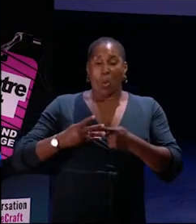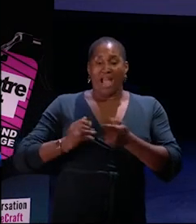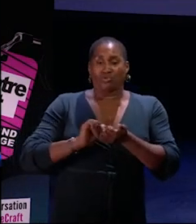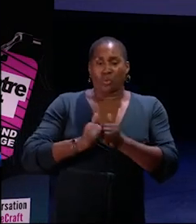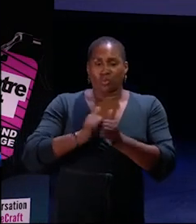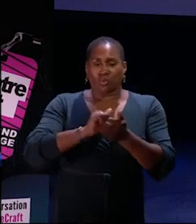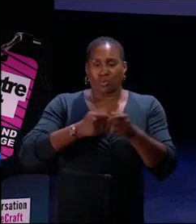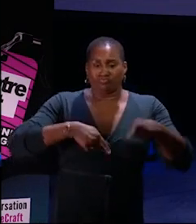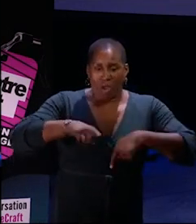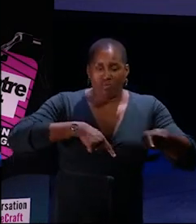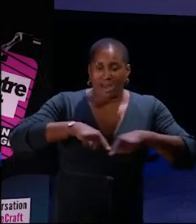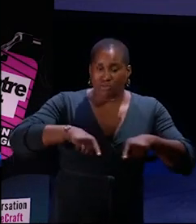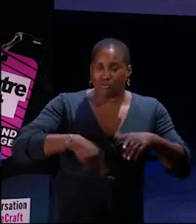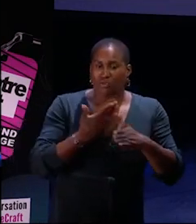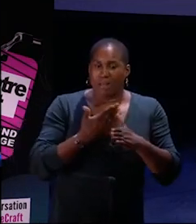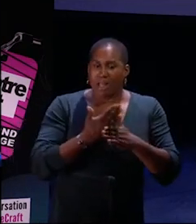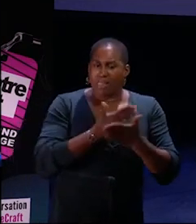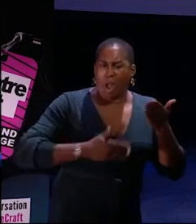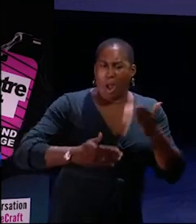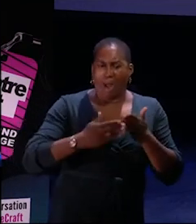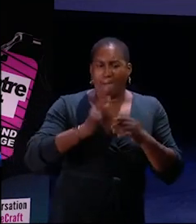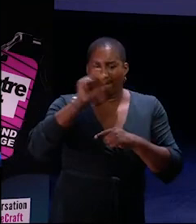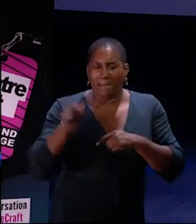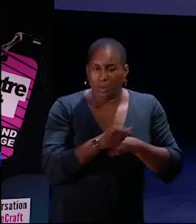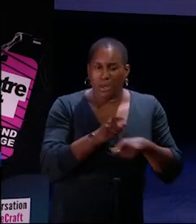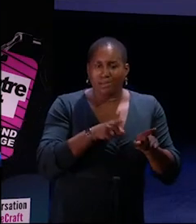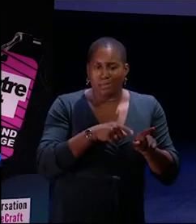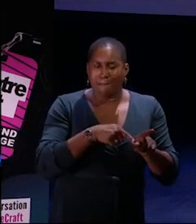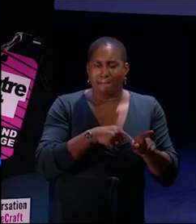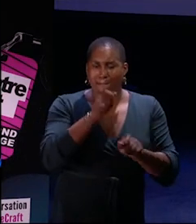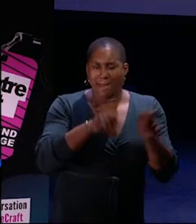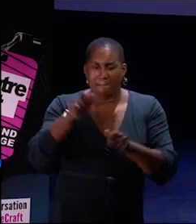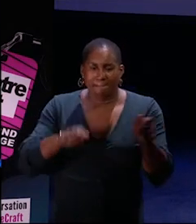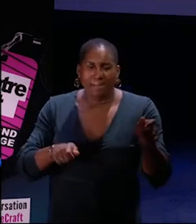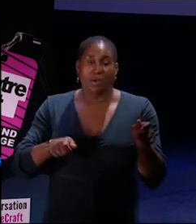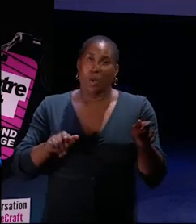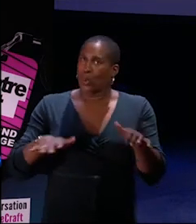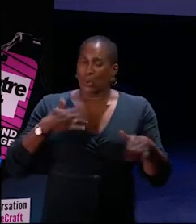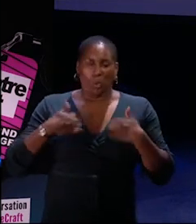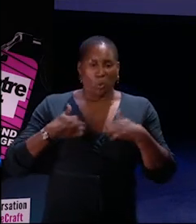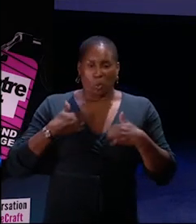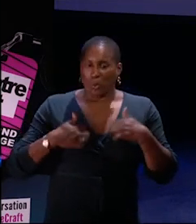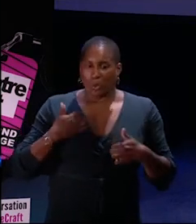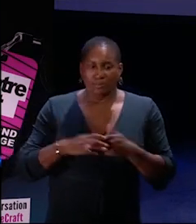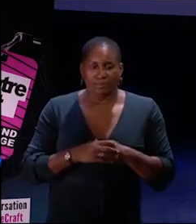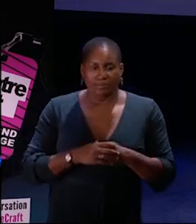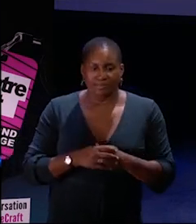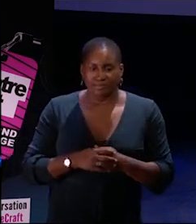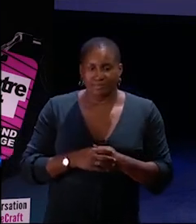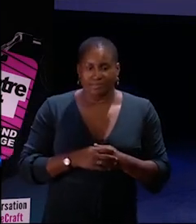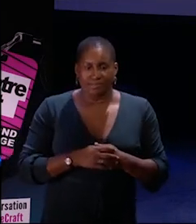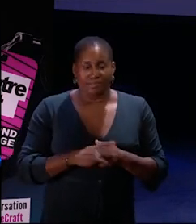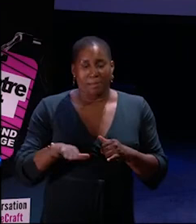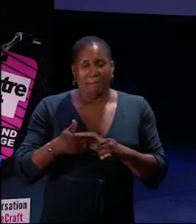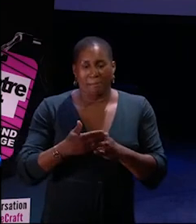at the Half Moon Young People's Theatre, and I was there for 4 years at a very exciting time when we were working with cross art form. But in